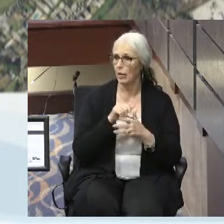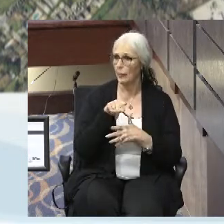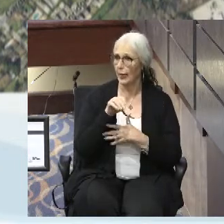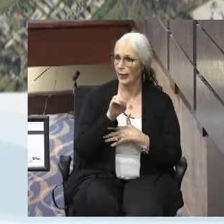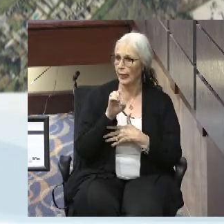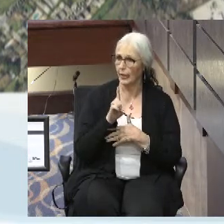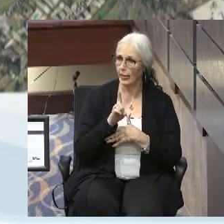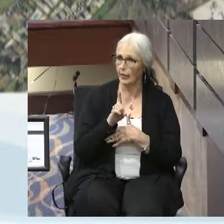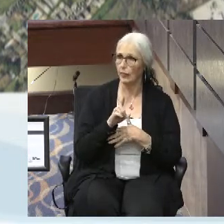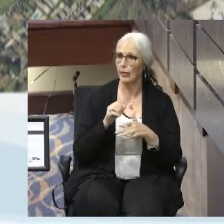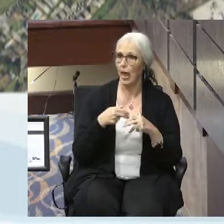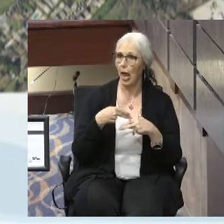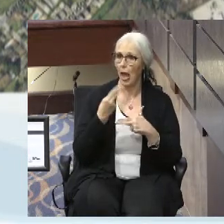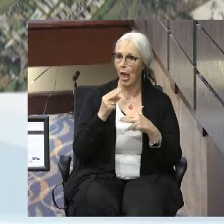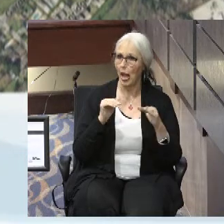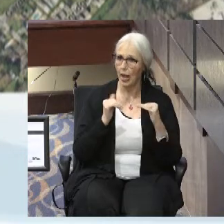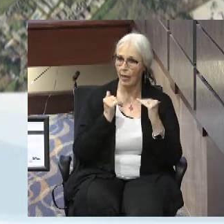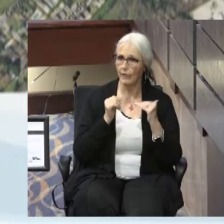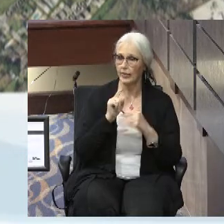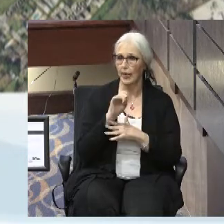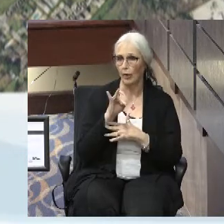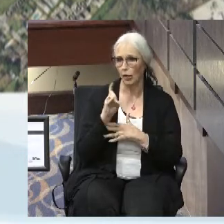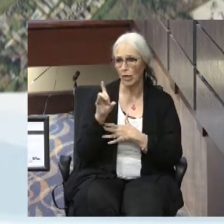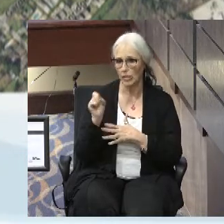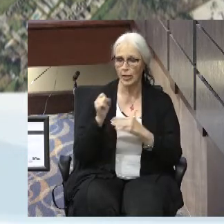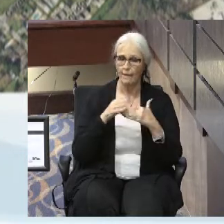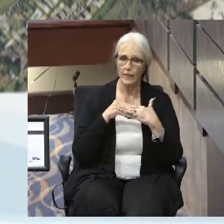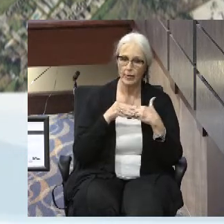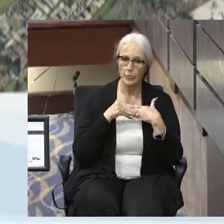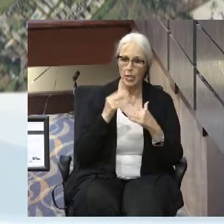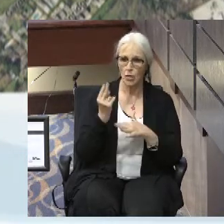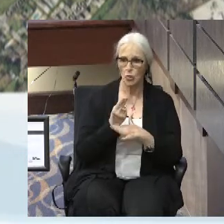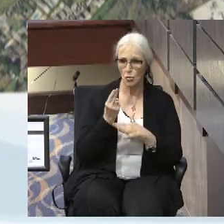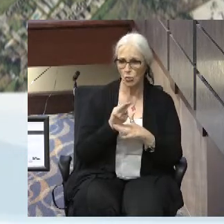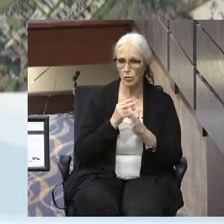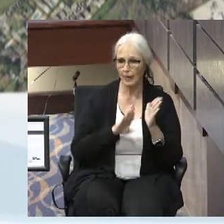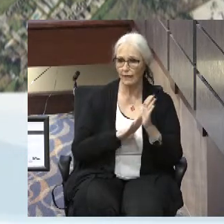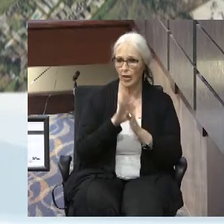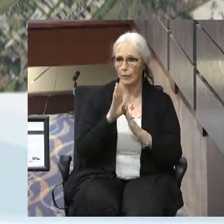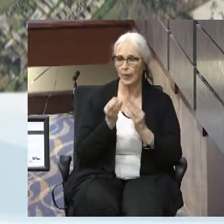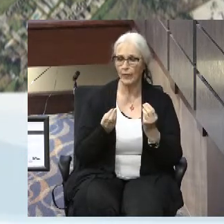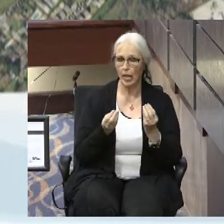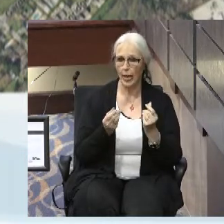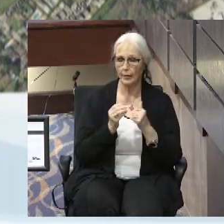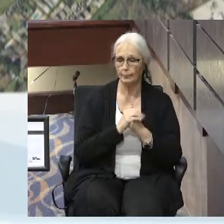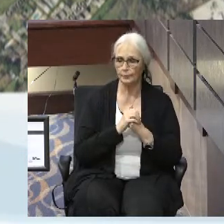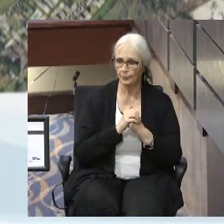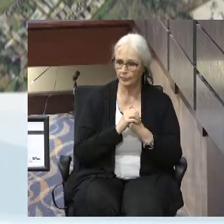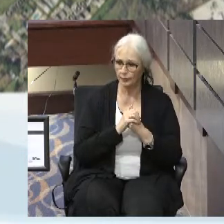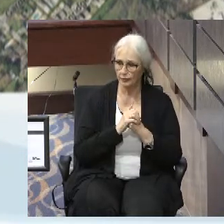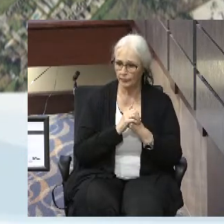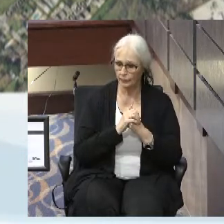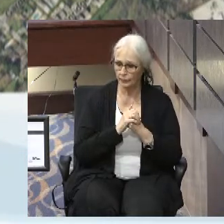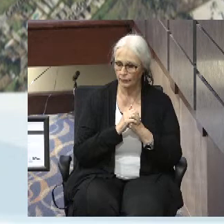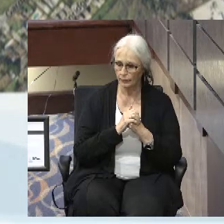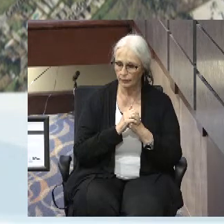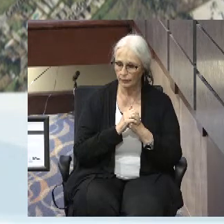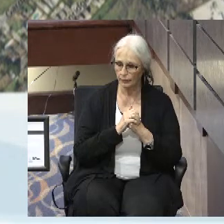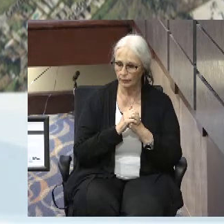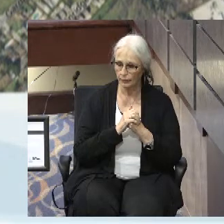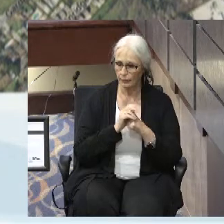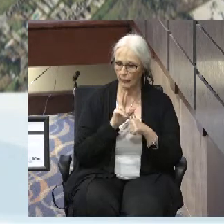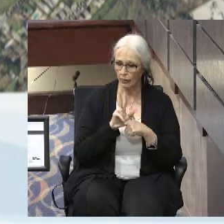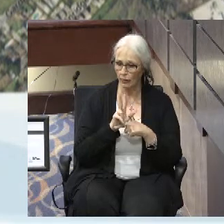of amenities and design standards while allowing flexibility in the use of the development of the land. We do have